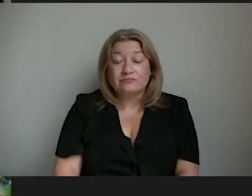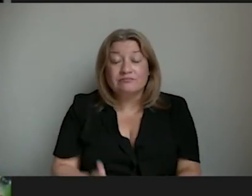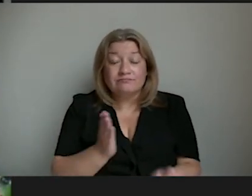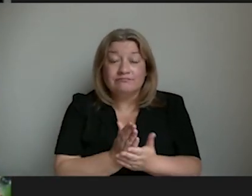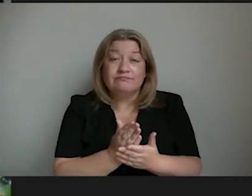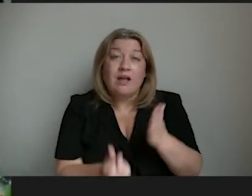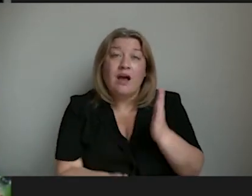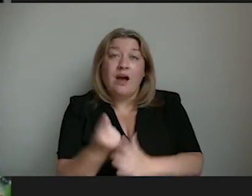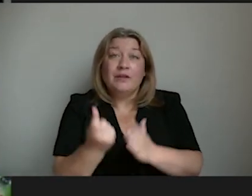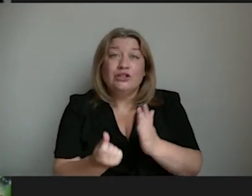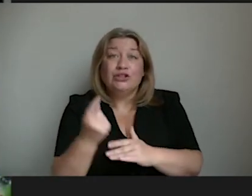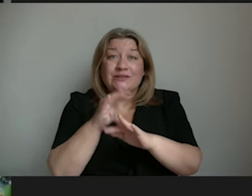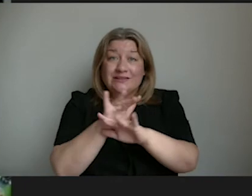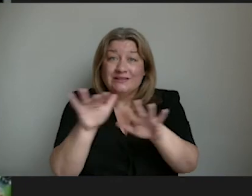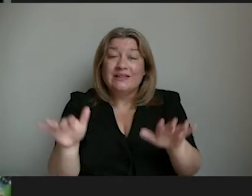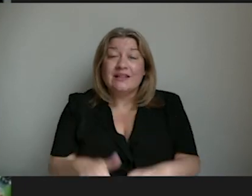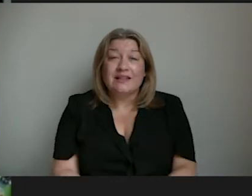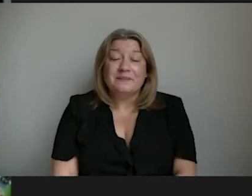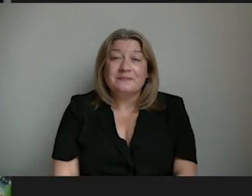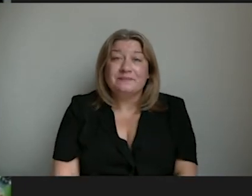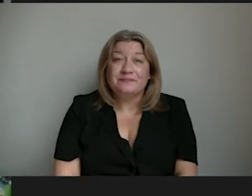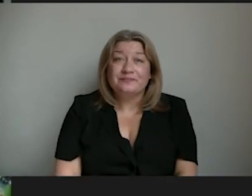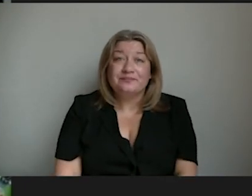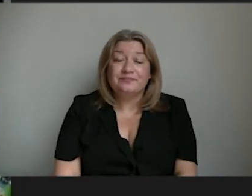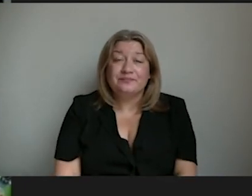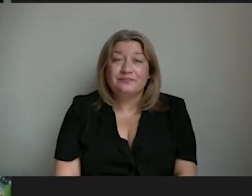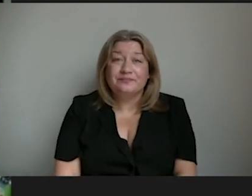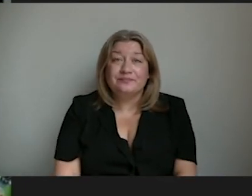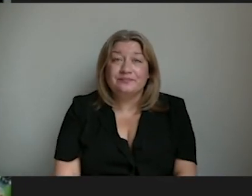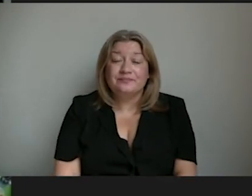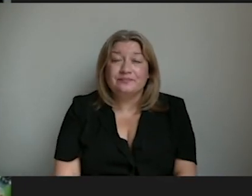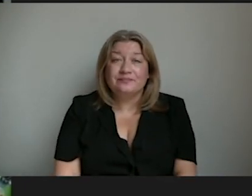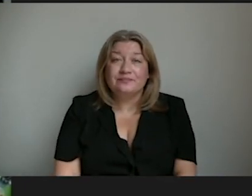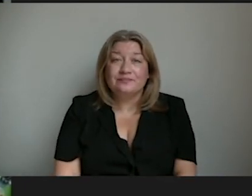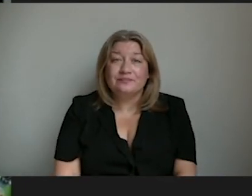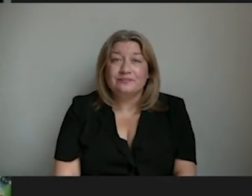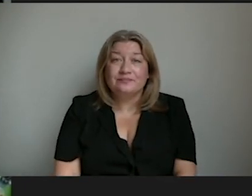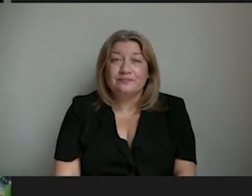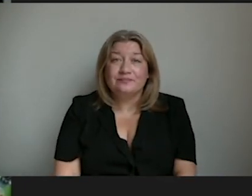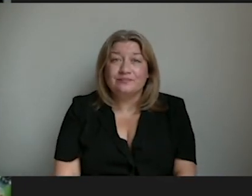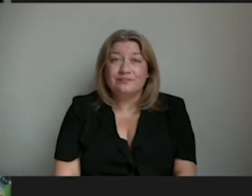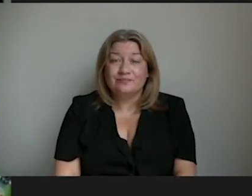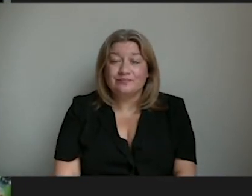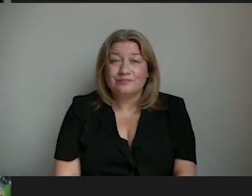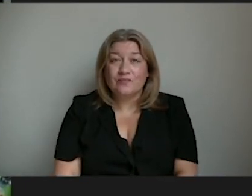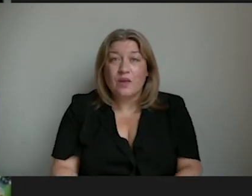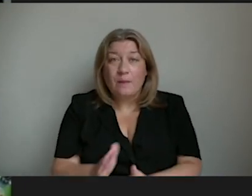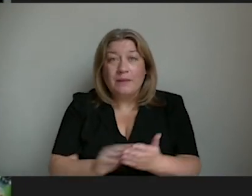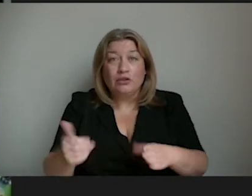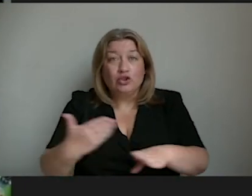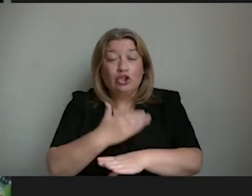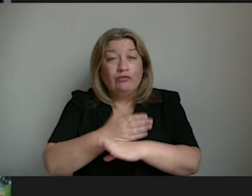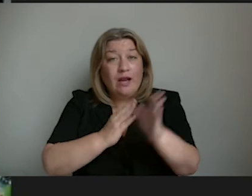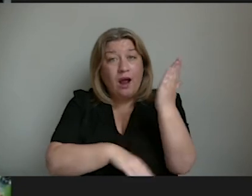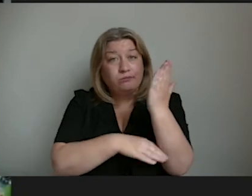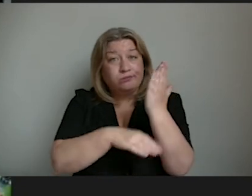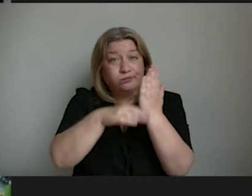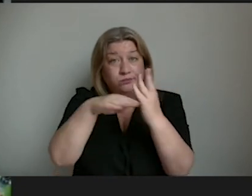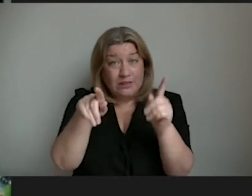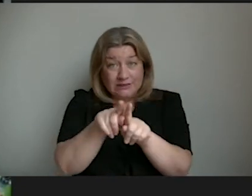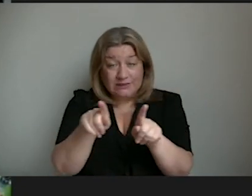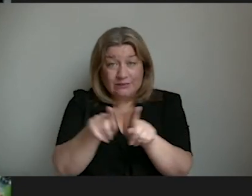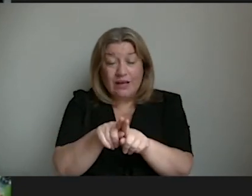on. So there is real opportunity within the apprenticeship kind of scheme to progress through your career and